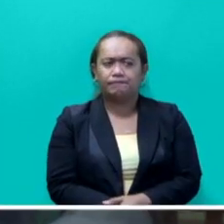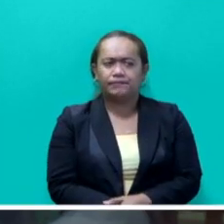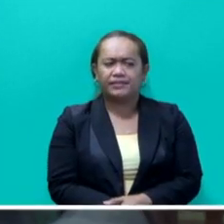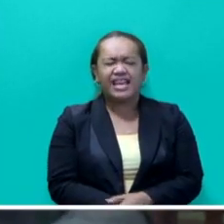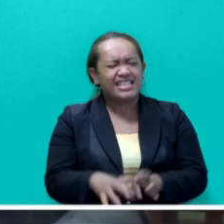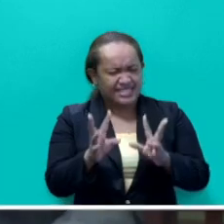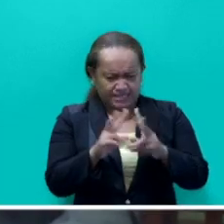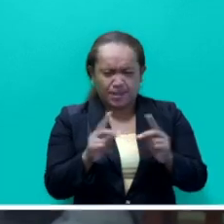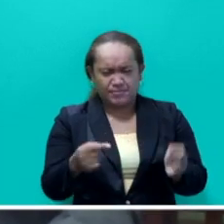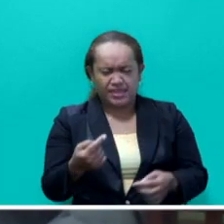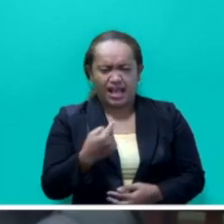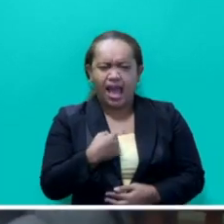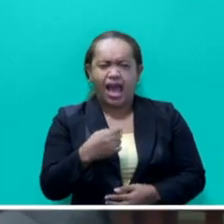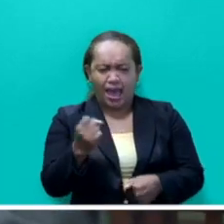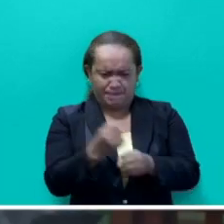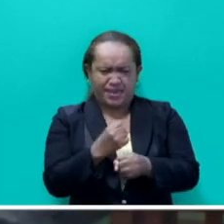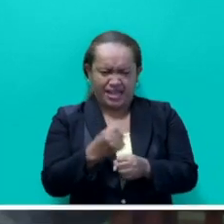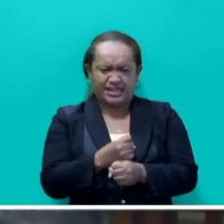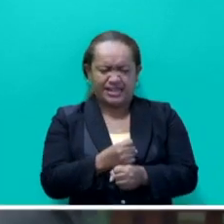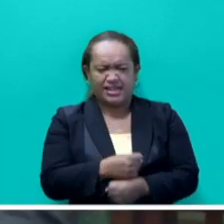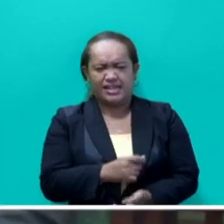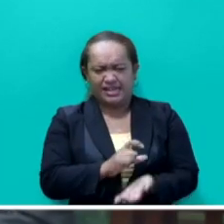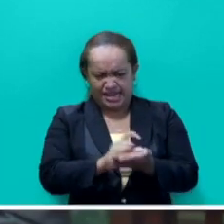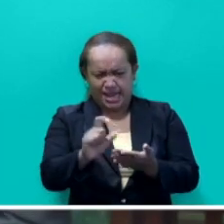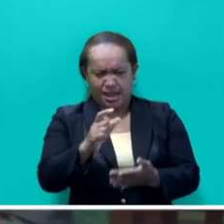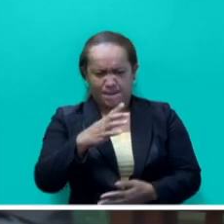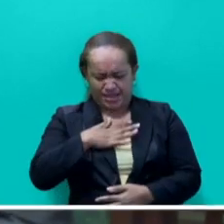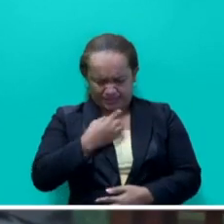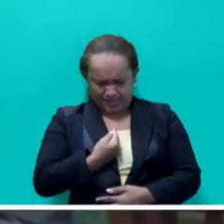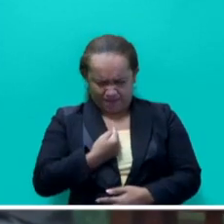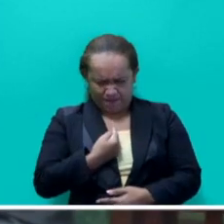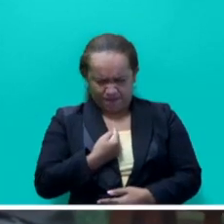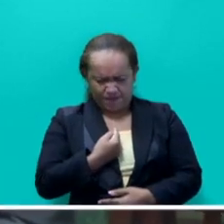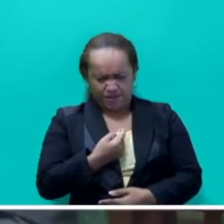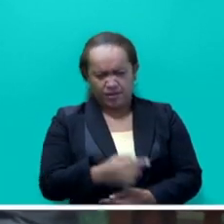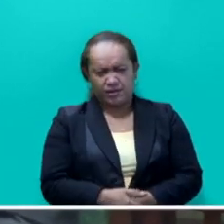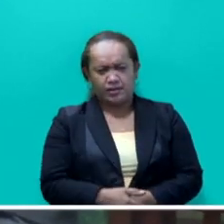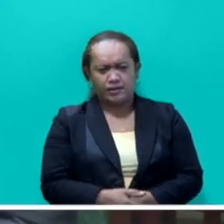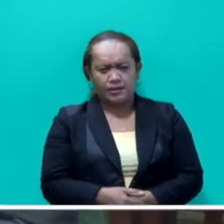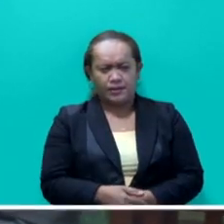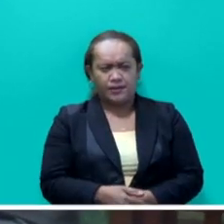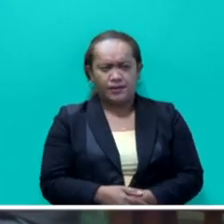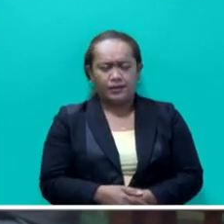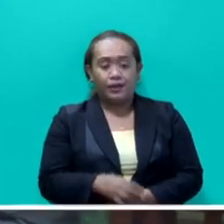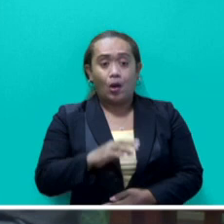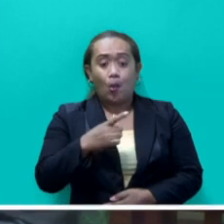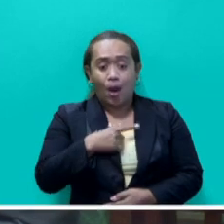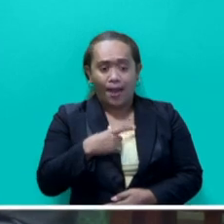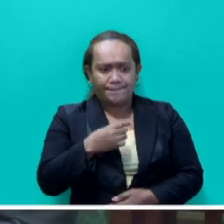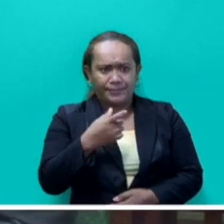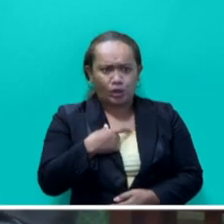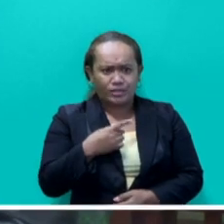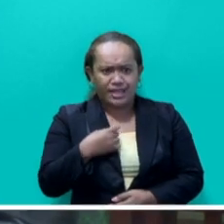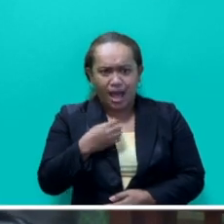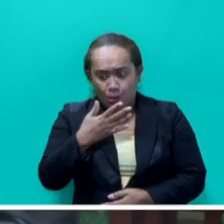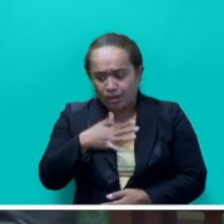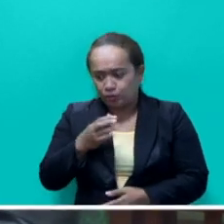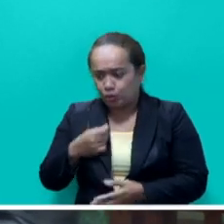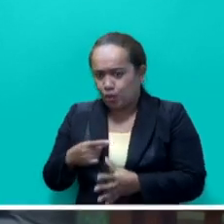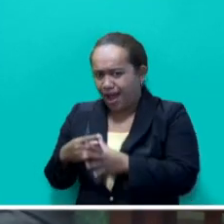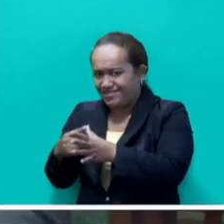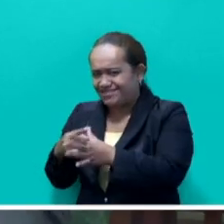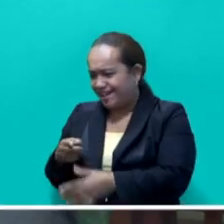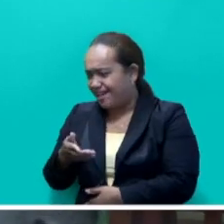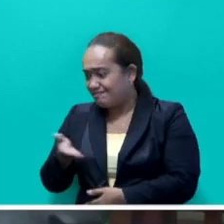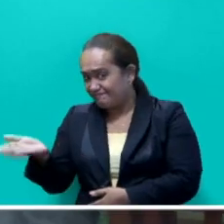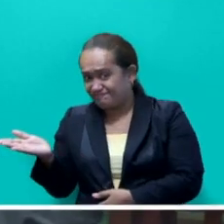I made it clear to myself so that I can also respond to the concerns and the